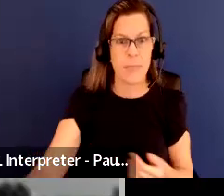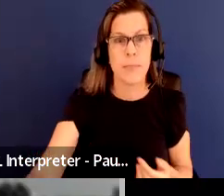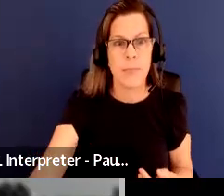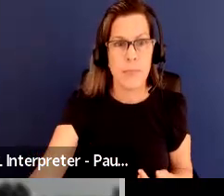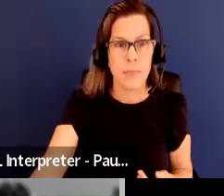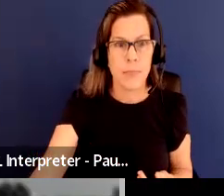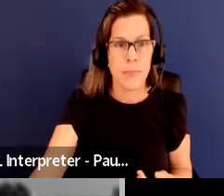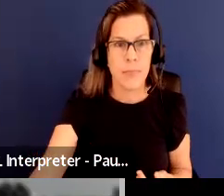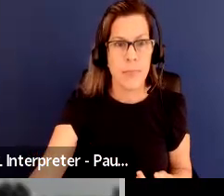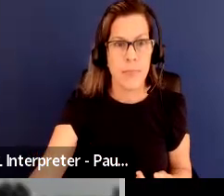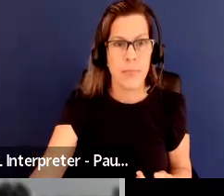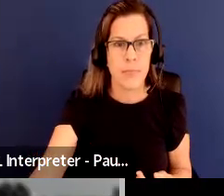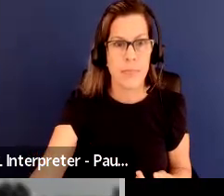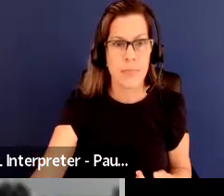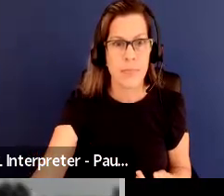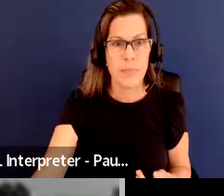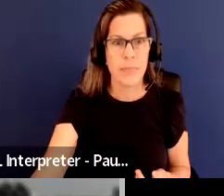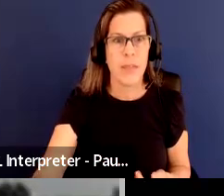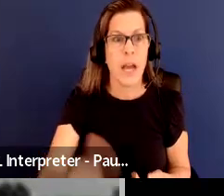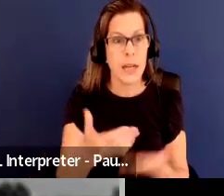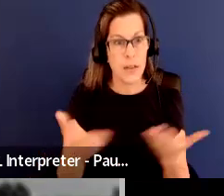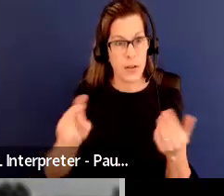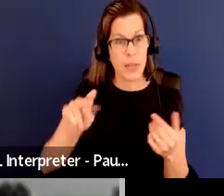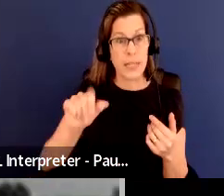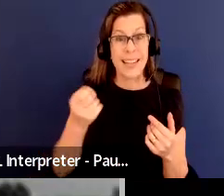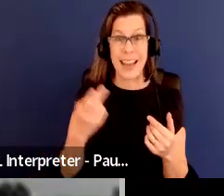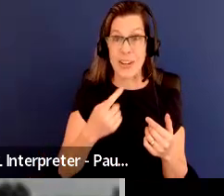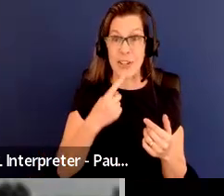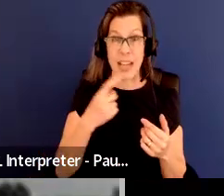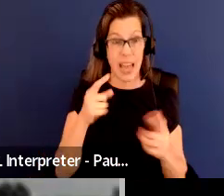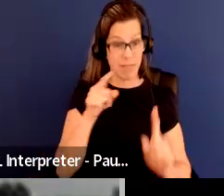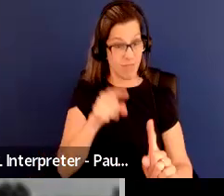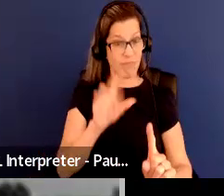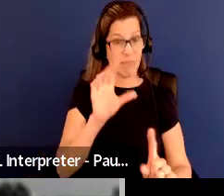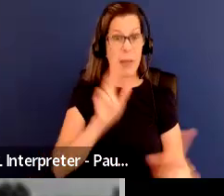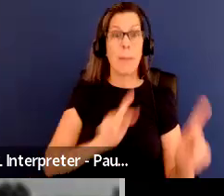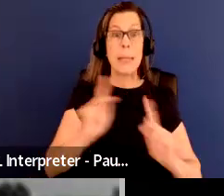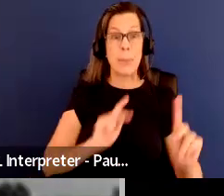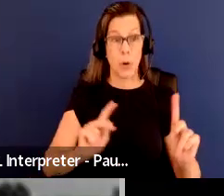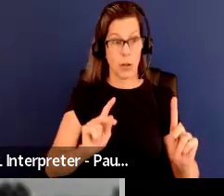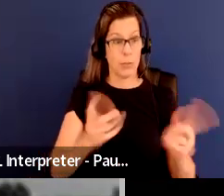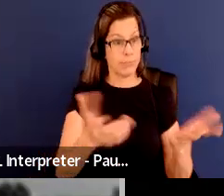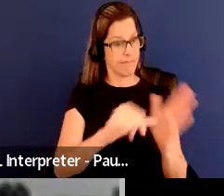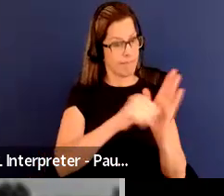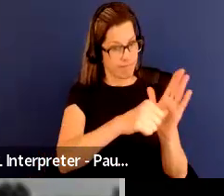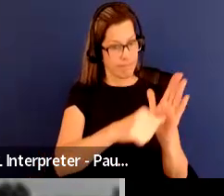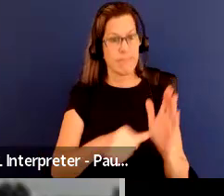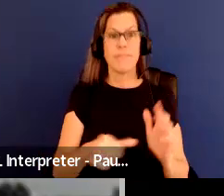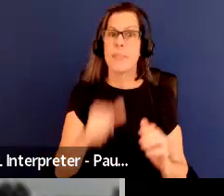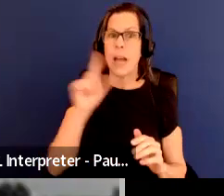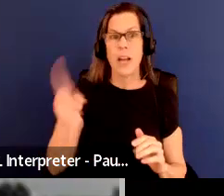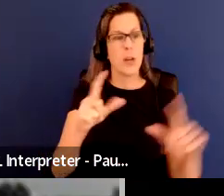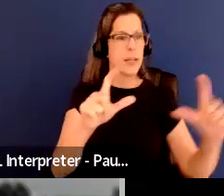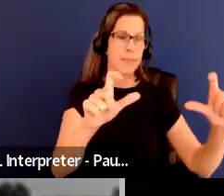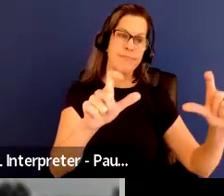it was always about people. Maybe that's what I love about his photographs, is that you can tell that he wasn't just taking pictures like, for